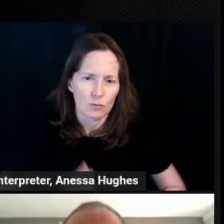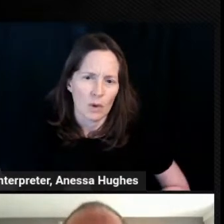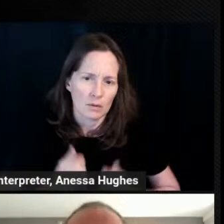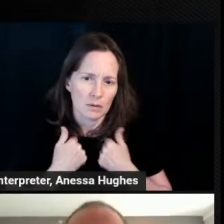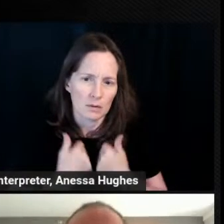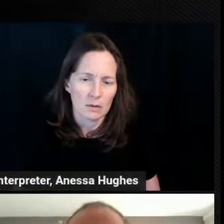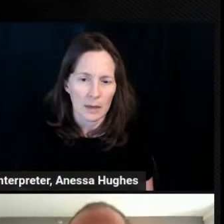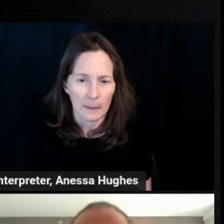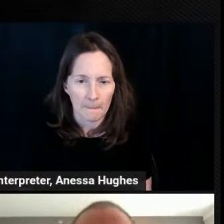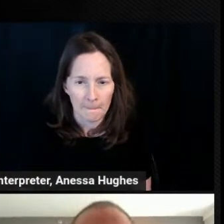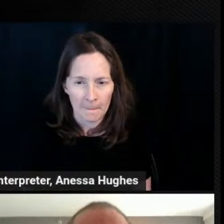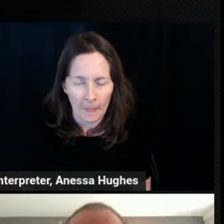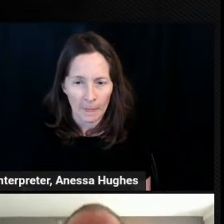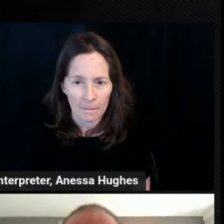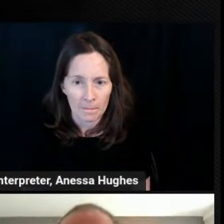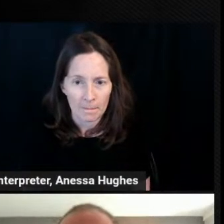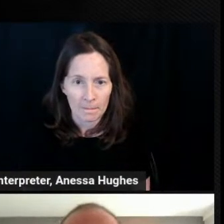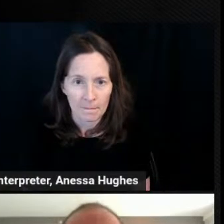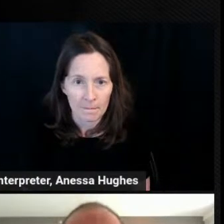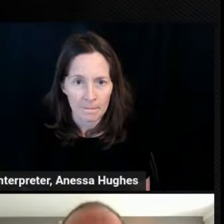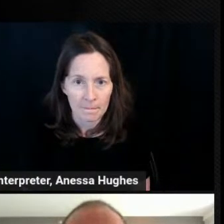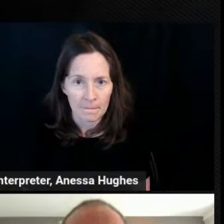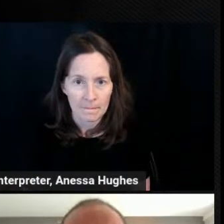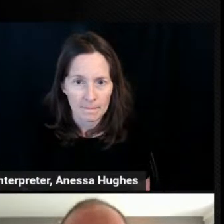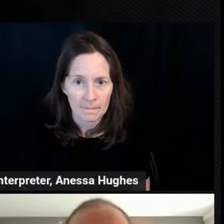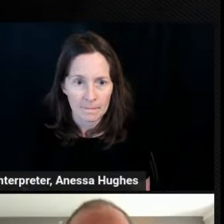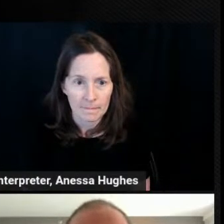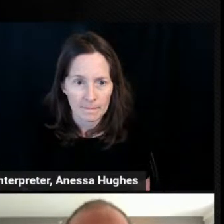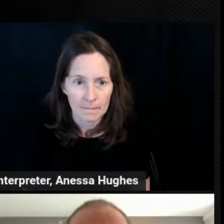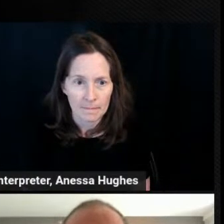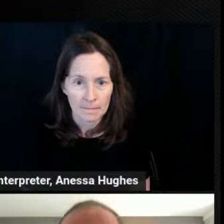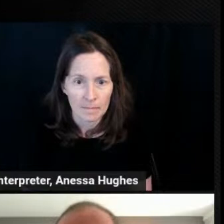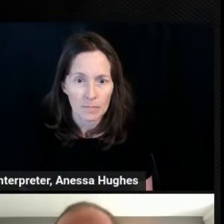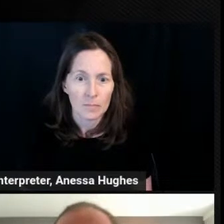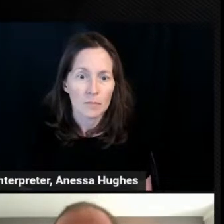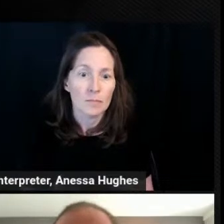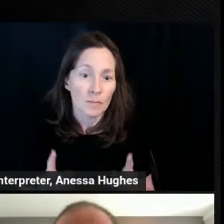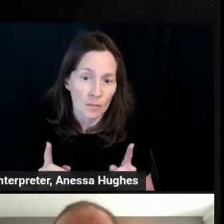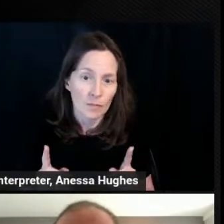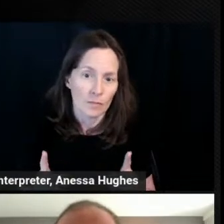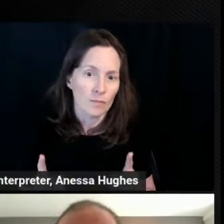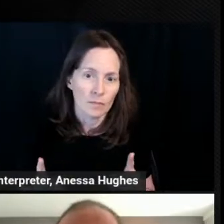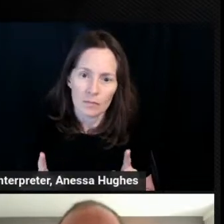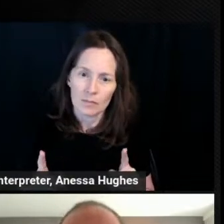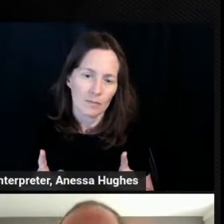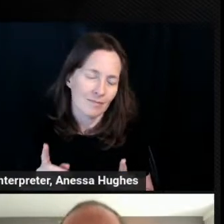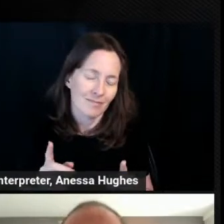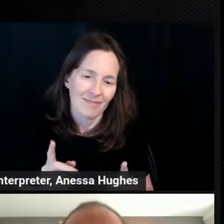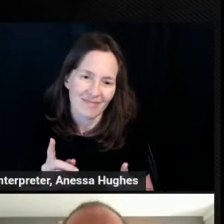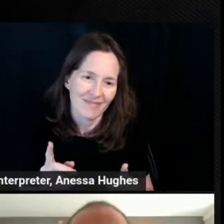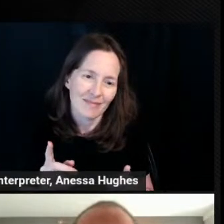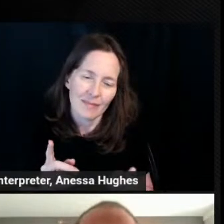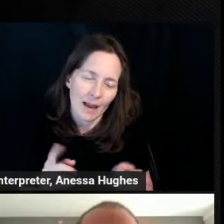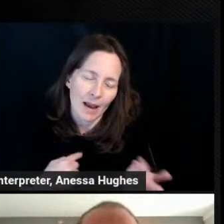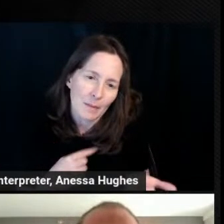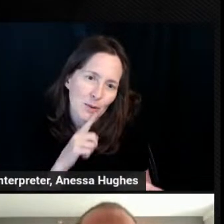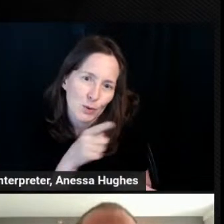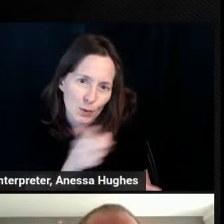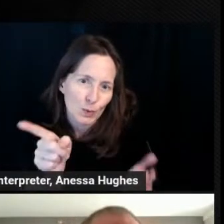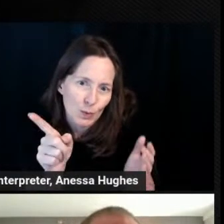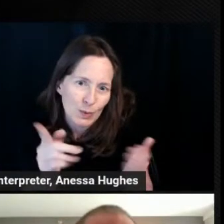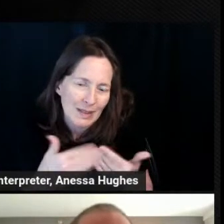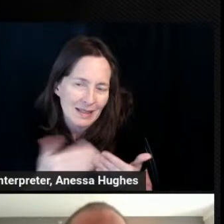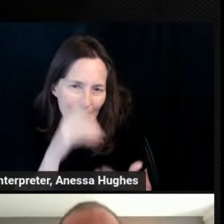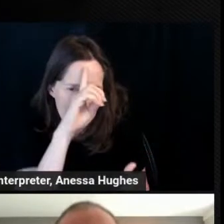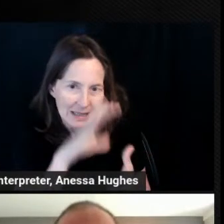Folks, as you can imagine, I've read this ad hundreds of times in the course of researching this book. Every time I read